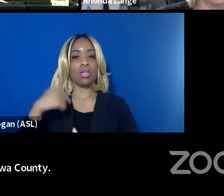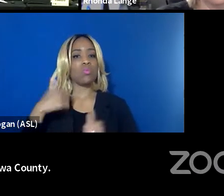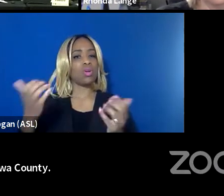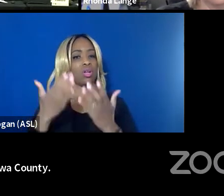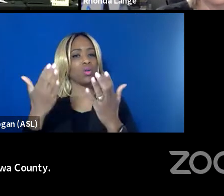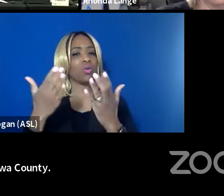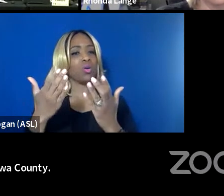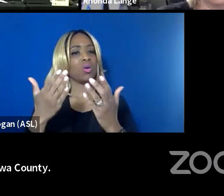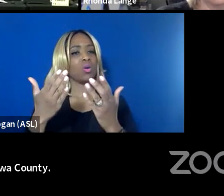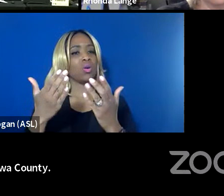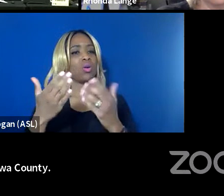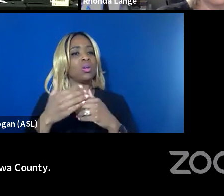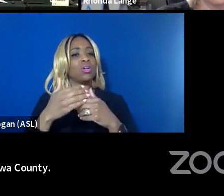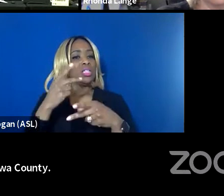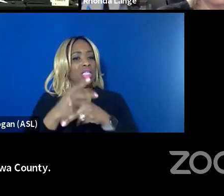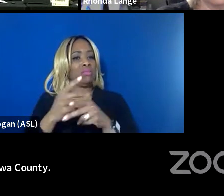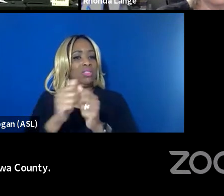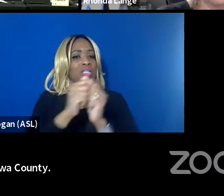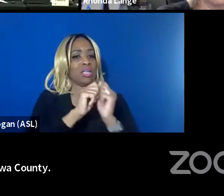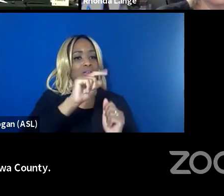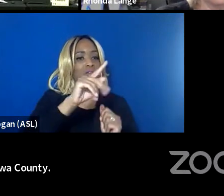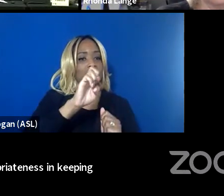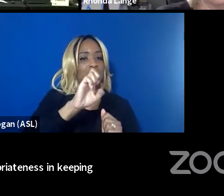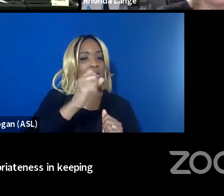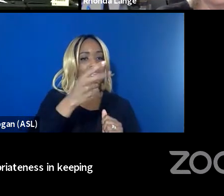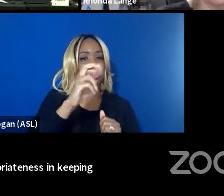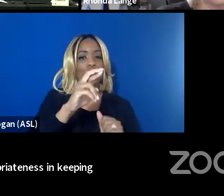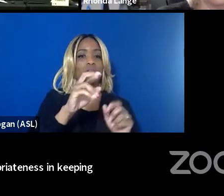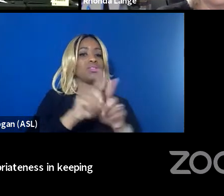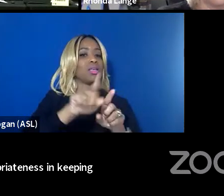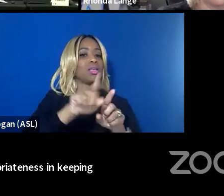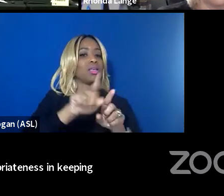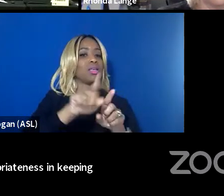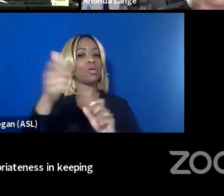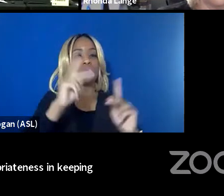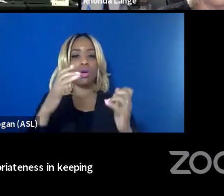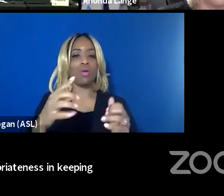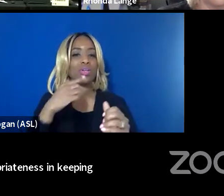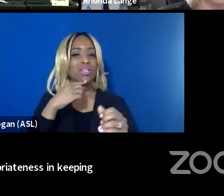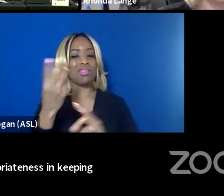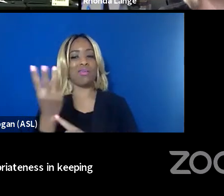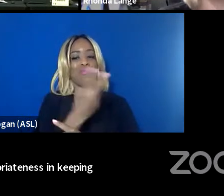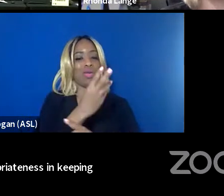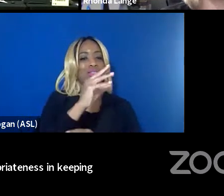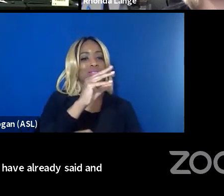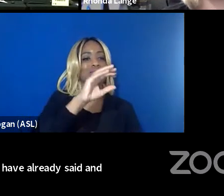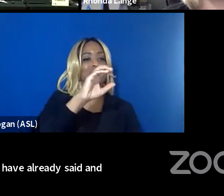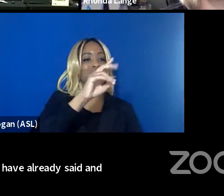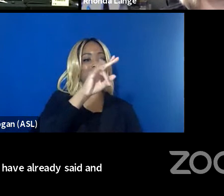in keeping together the lakeshore, as others have already said, and West Michigan counties. We have